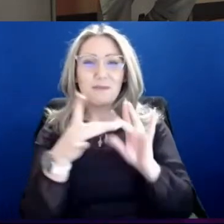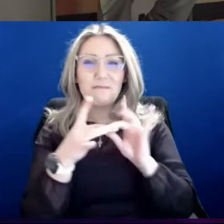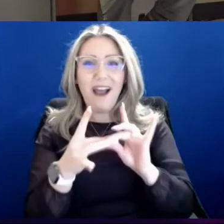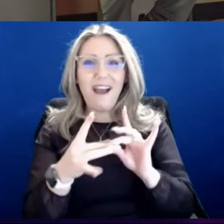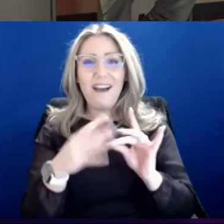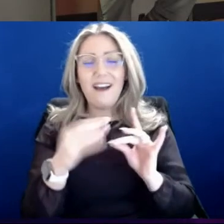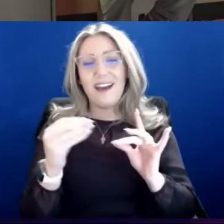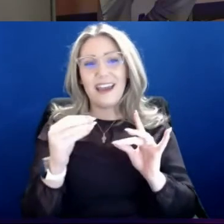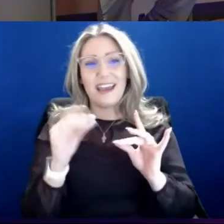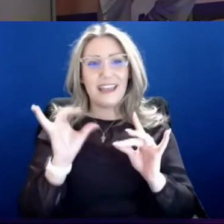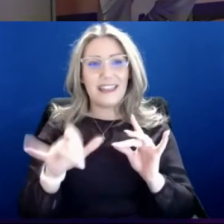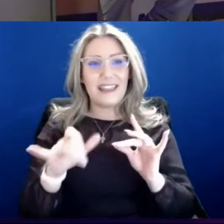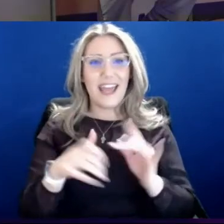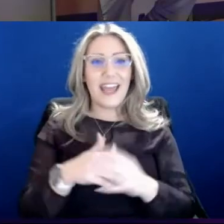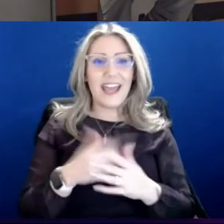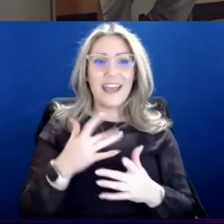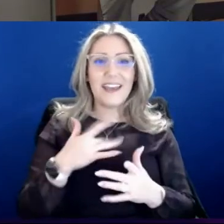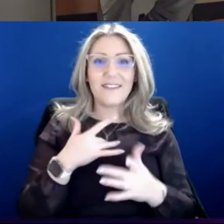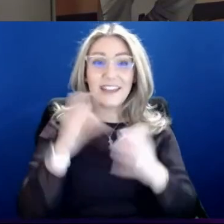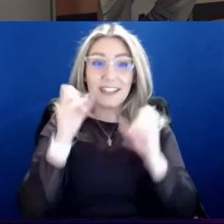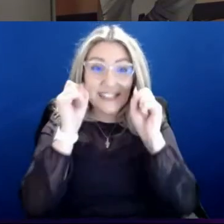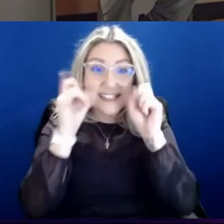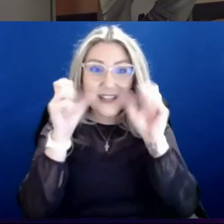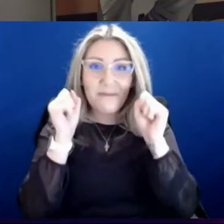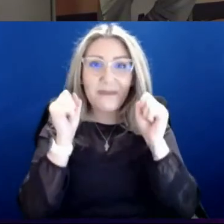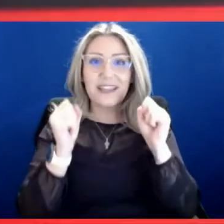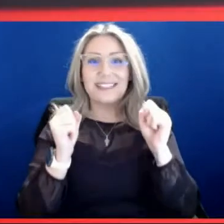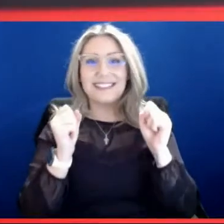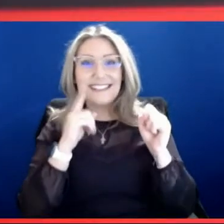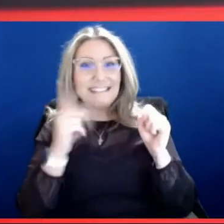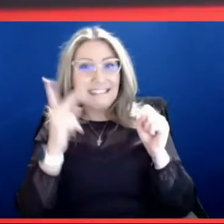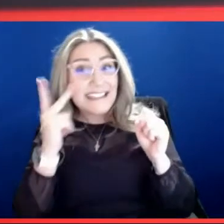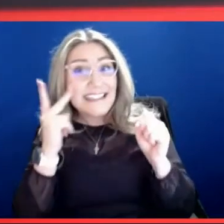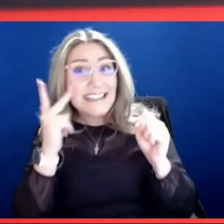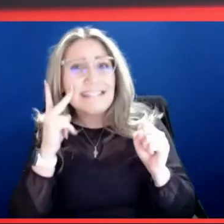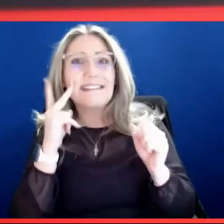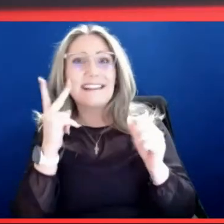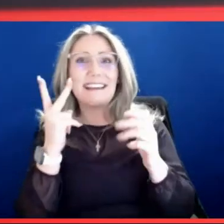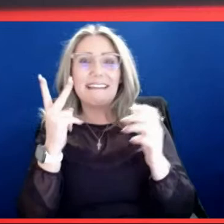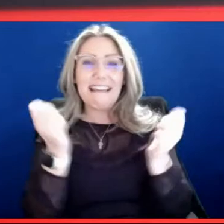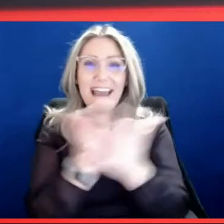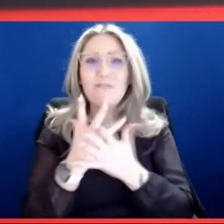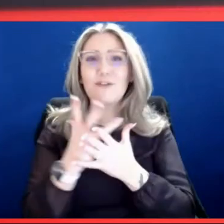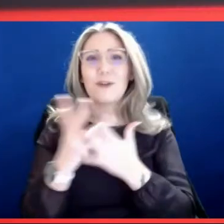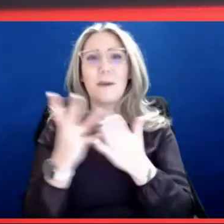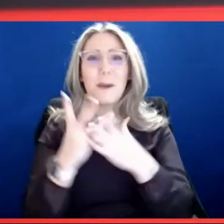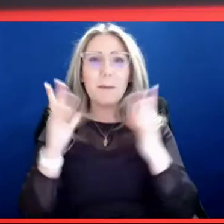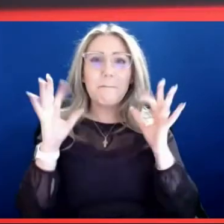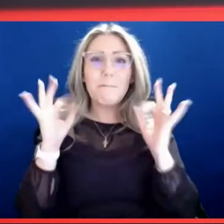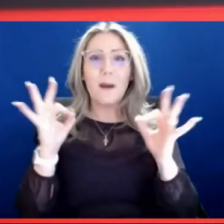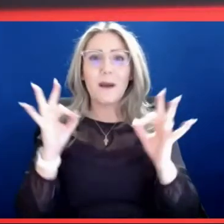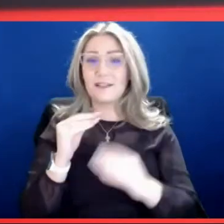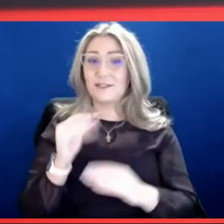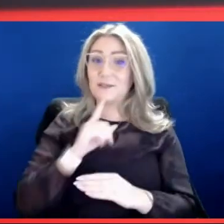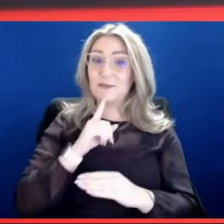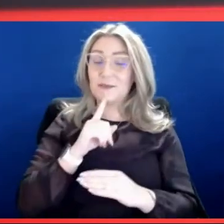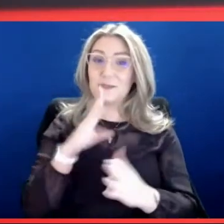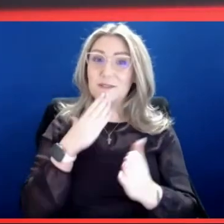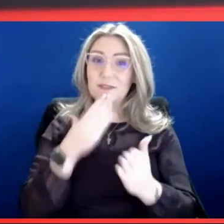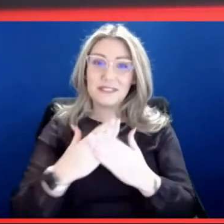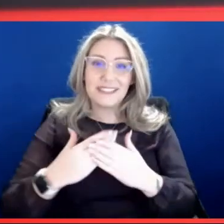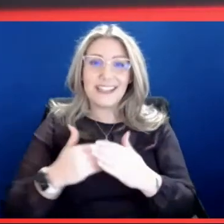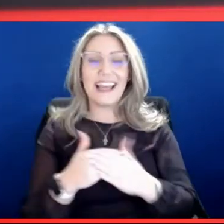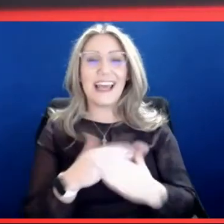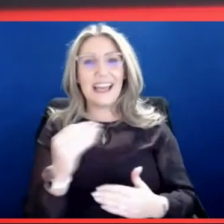feel amazing to see her on the other side. Yeah, no, it's really good. And when I went into cardiology, I